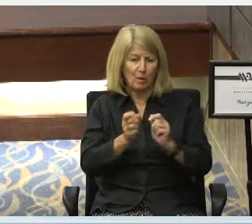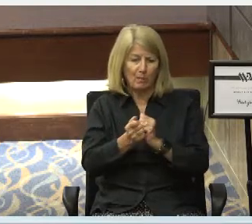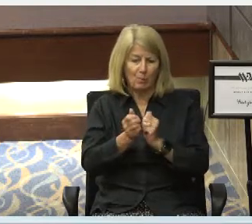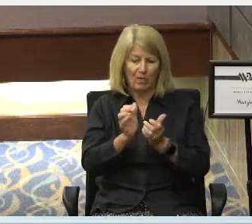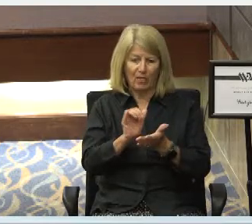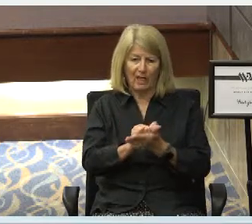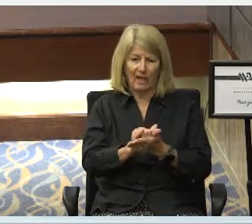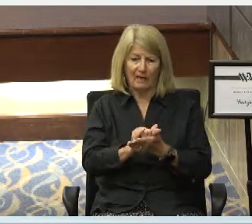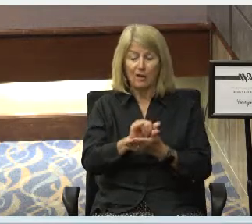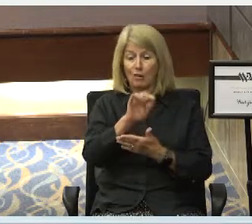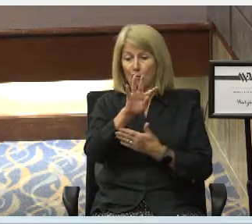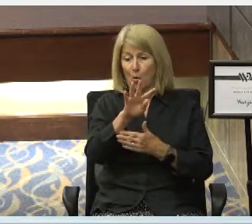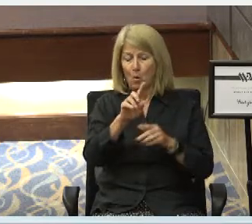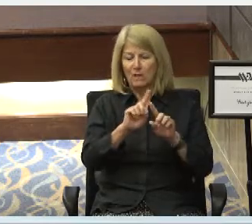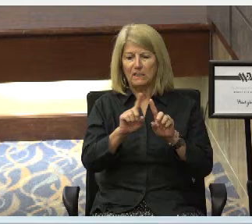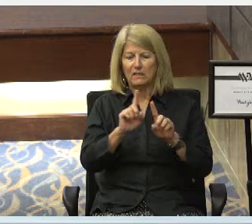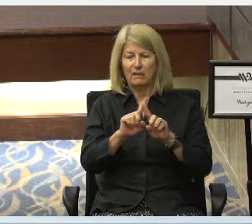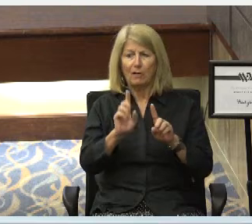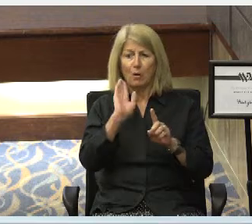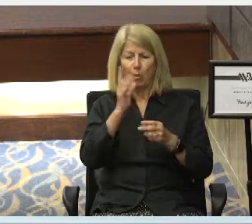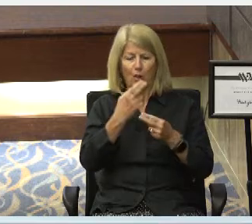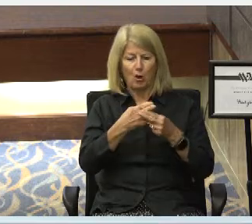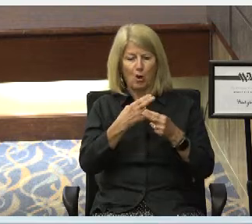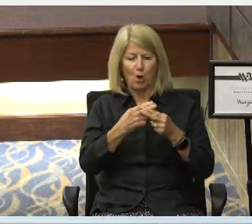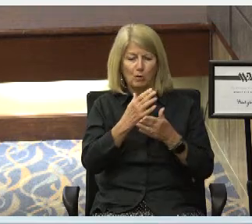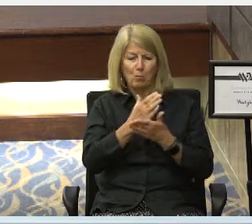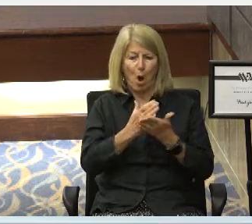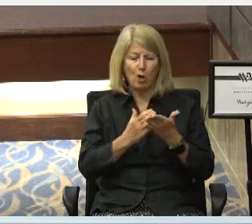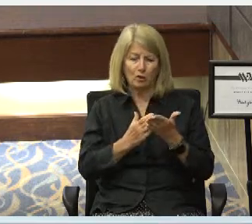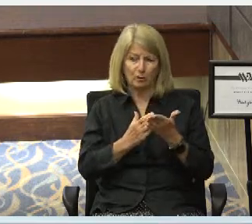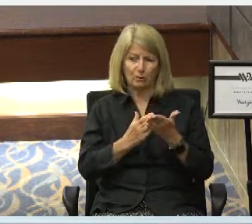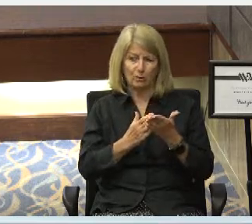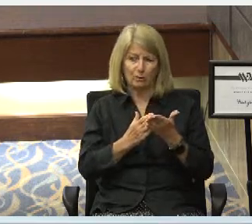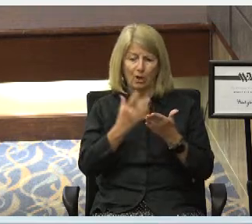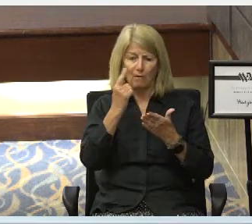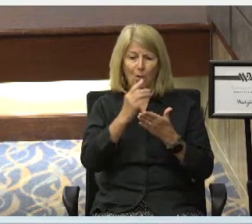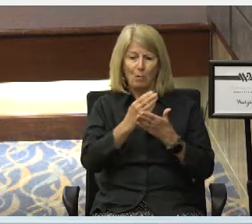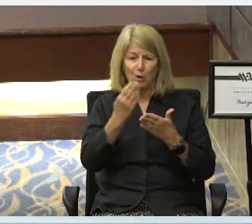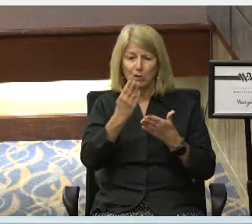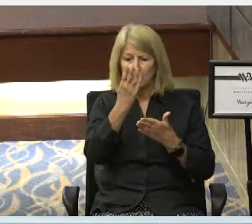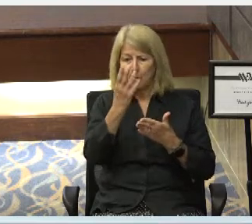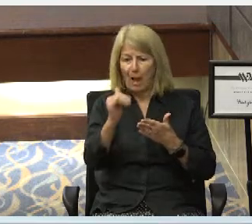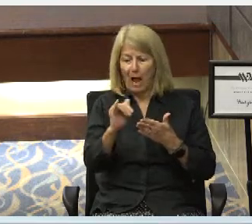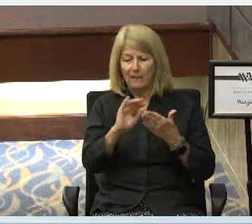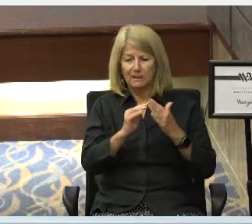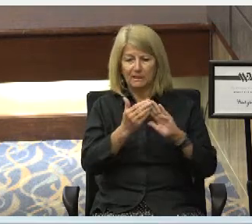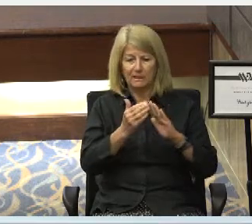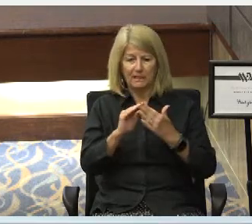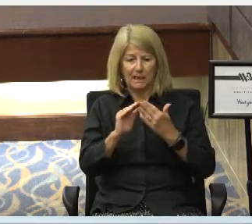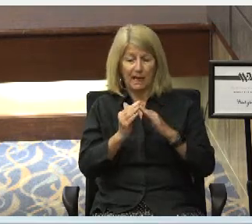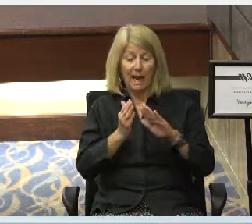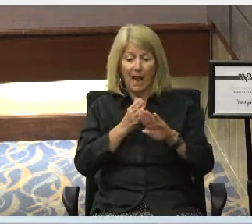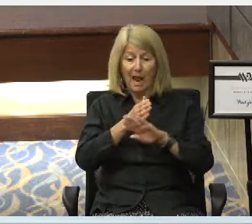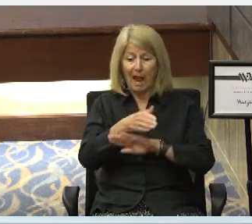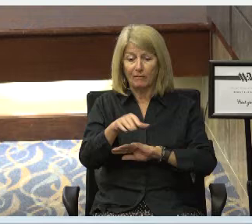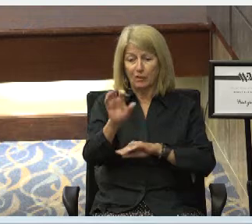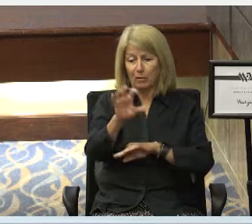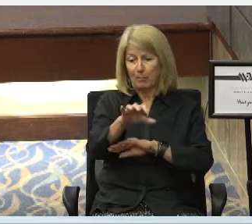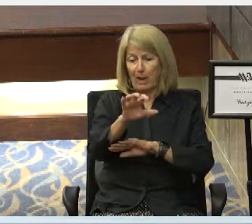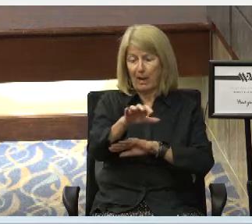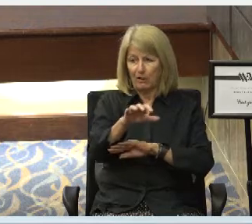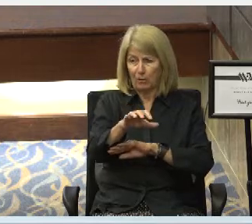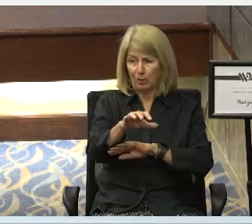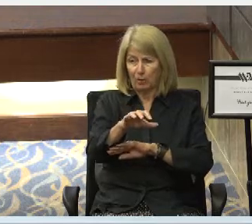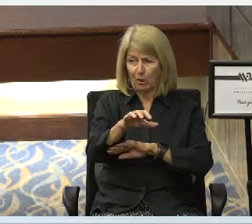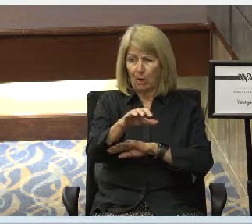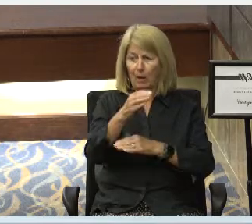are 4 different, we'll call them parcels, for purchase by the city after Baylor acquires them from the